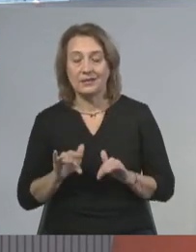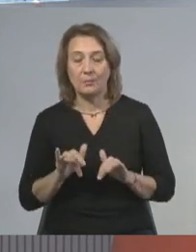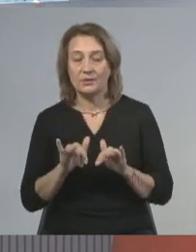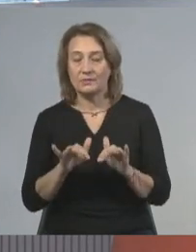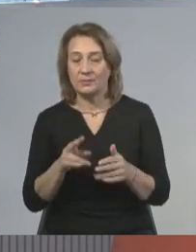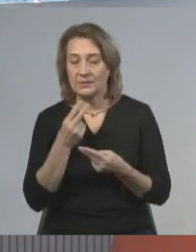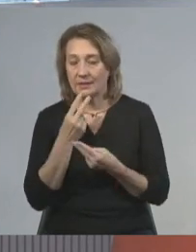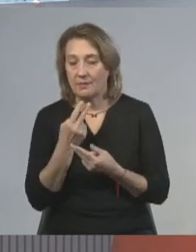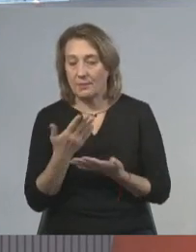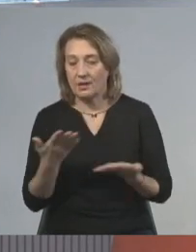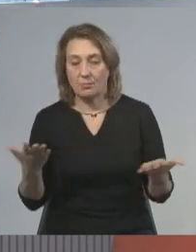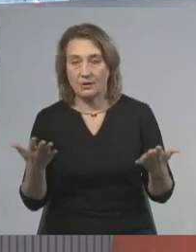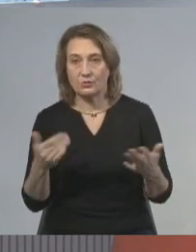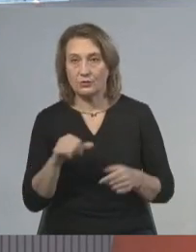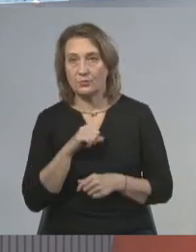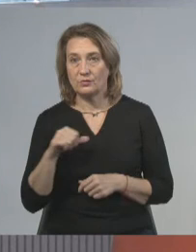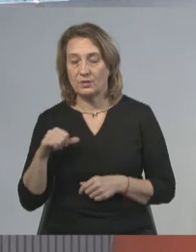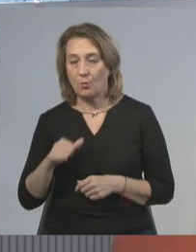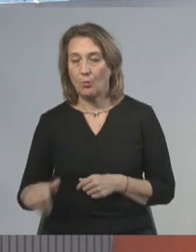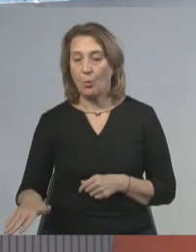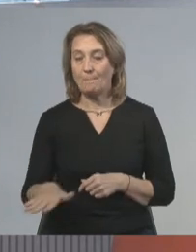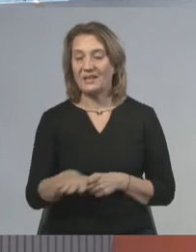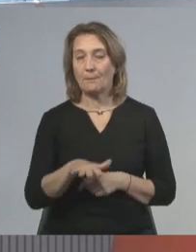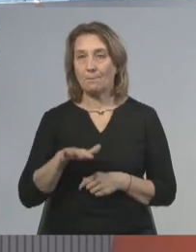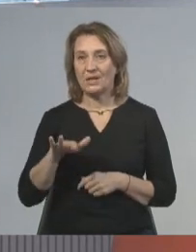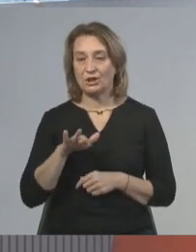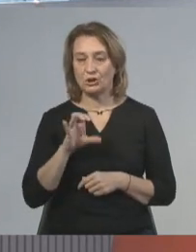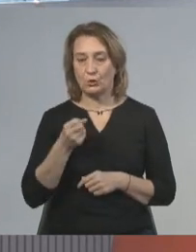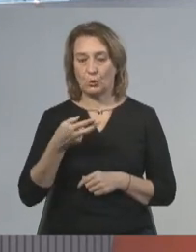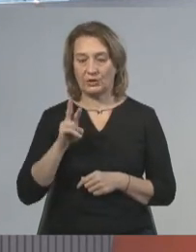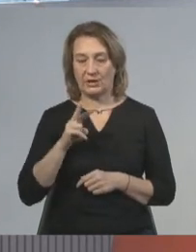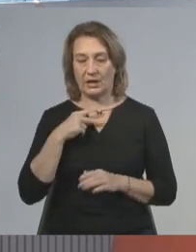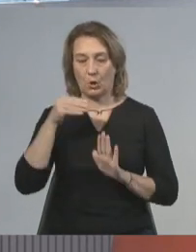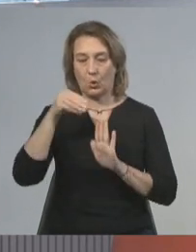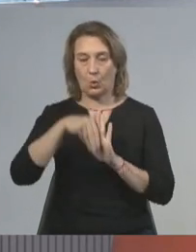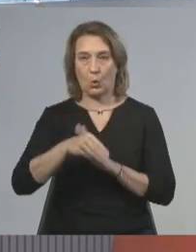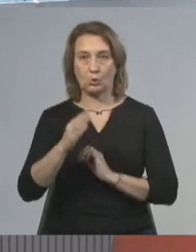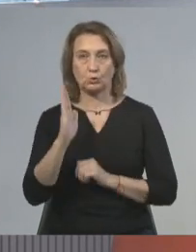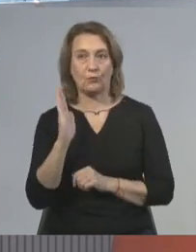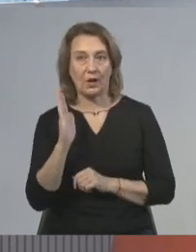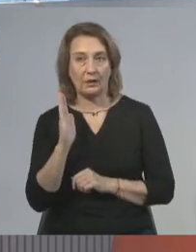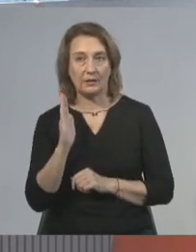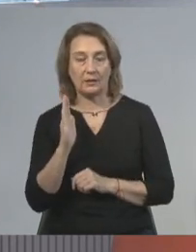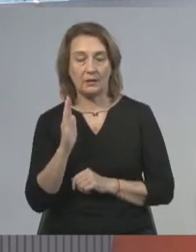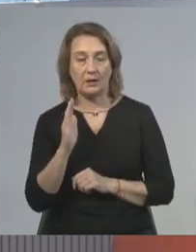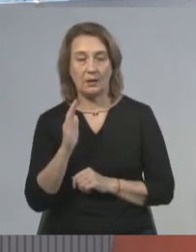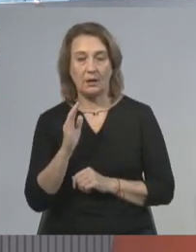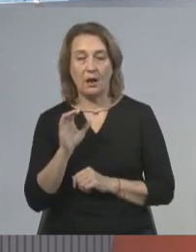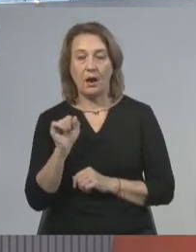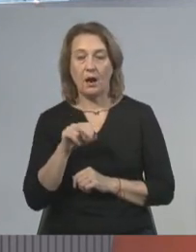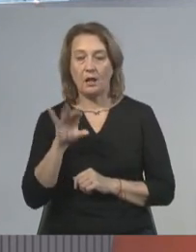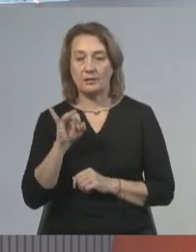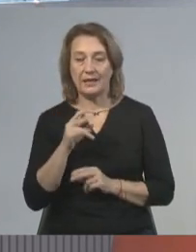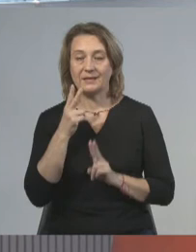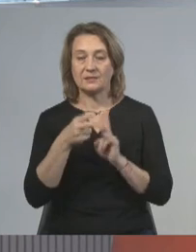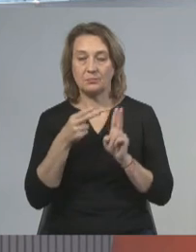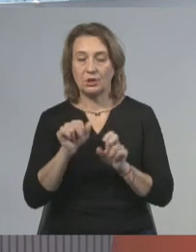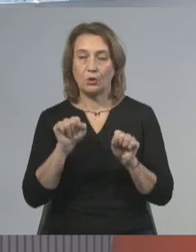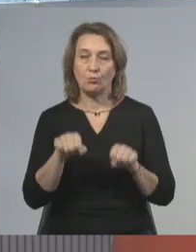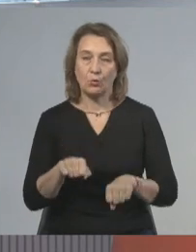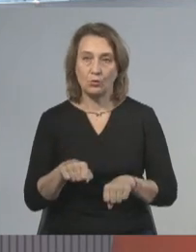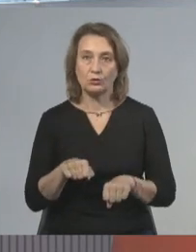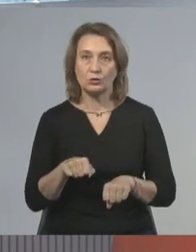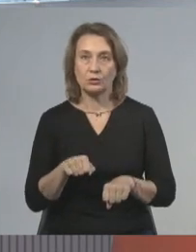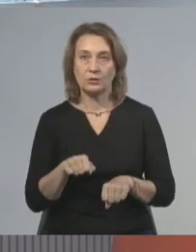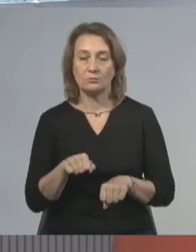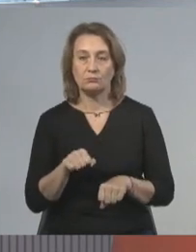that no press events are going to take place in the polling station but the representatives of mass